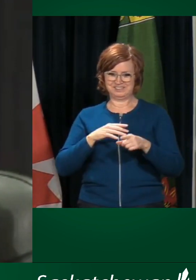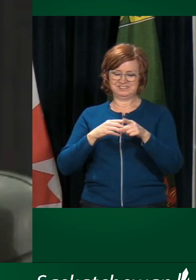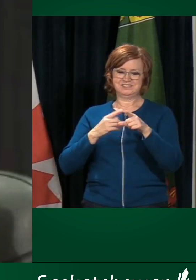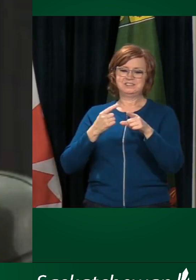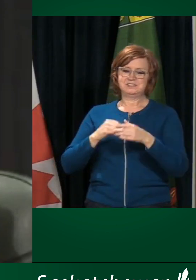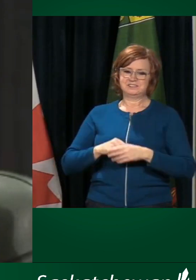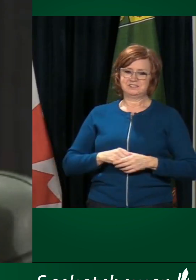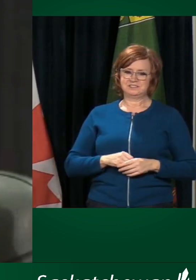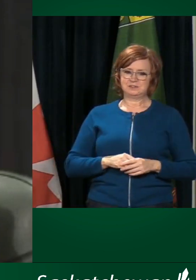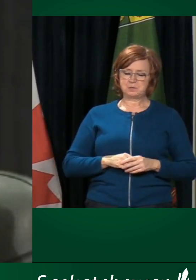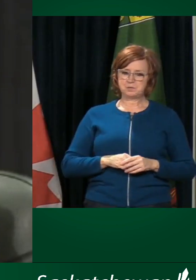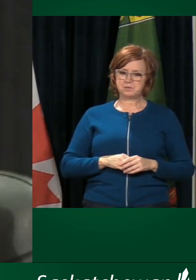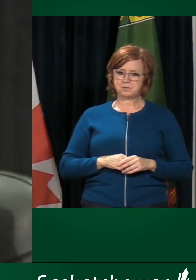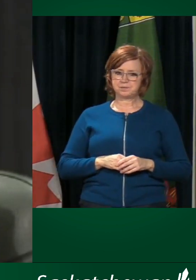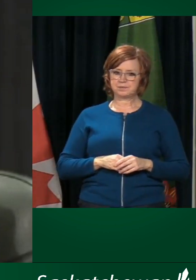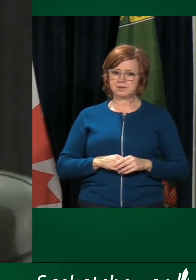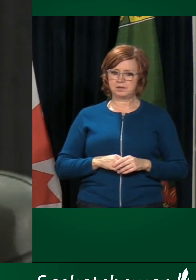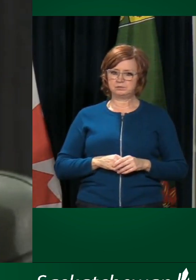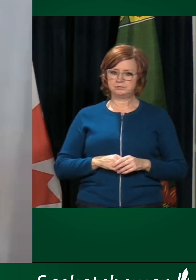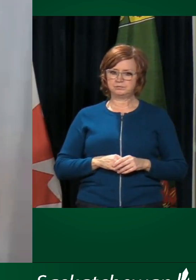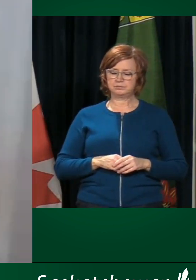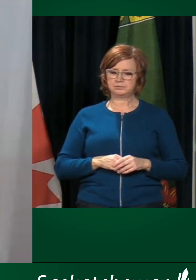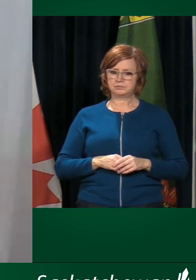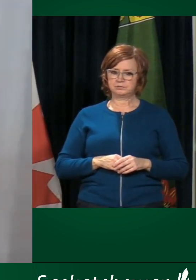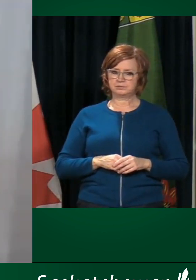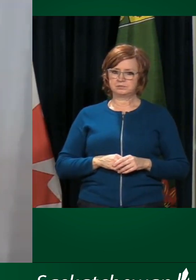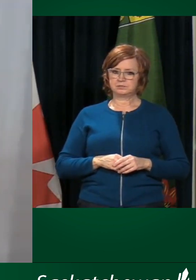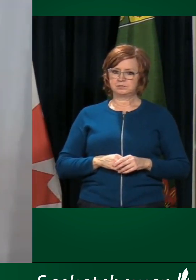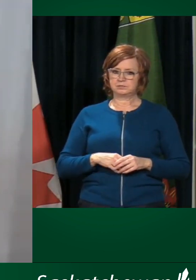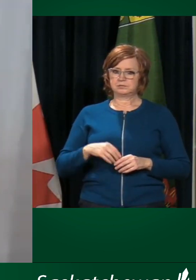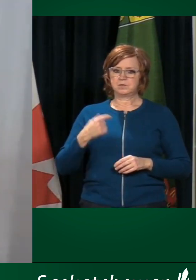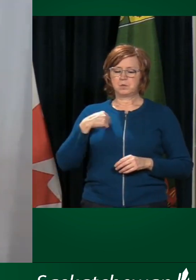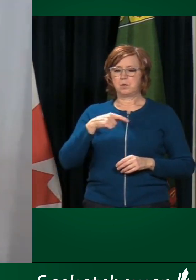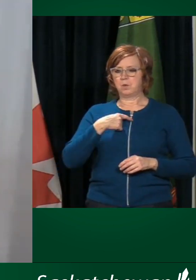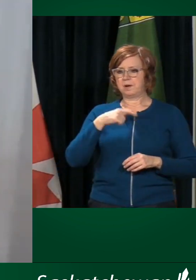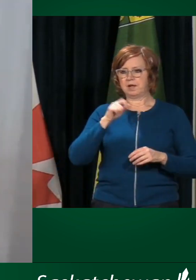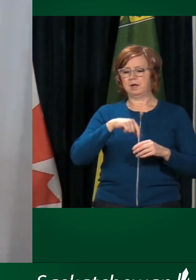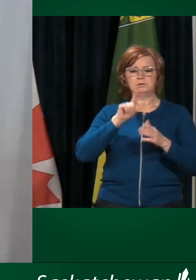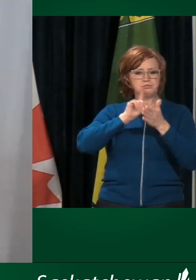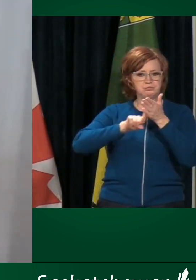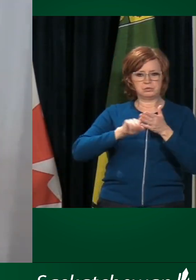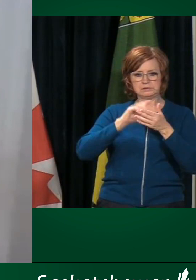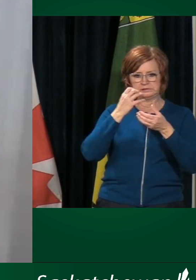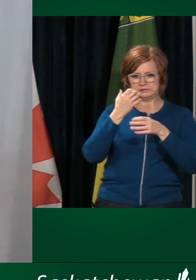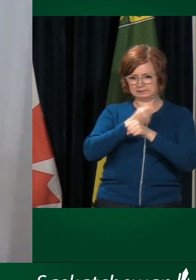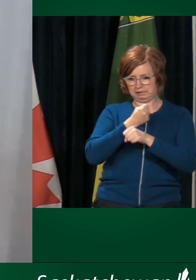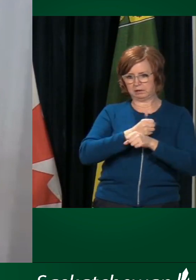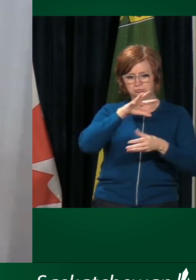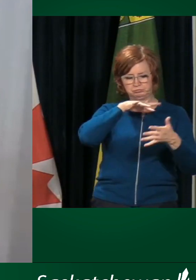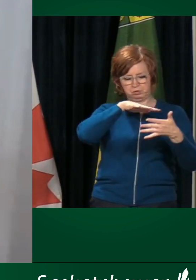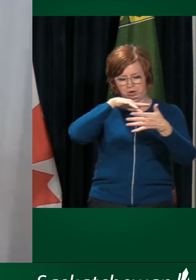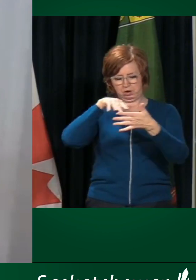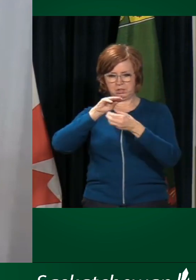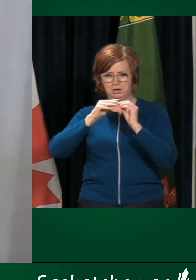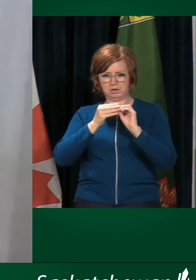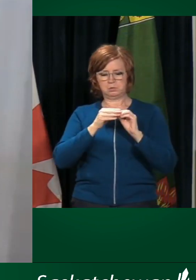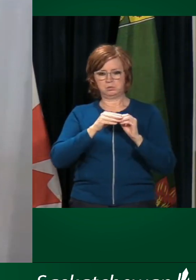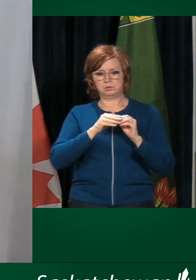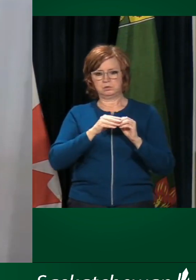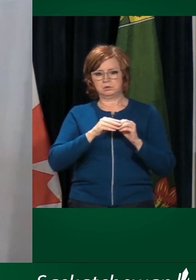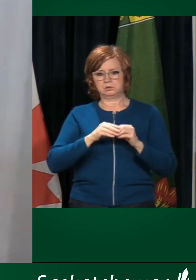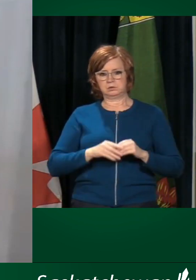We're always looking at different ways of looking at the data and ways to help with the decision making, and so we absolutely